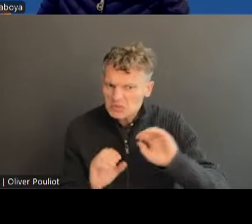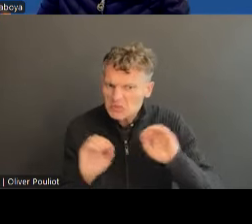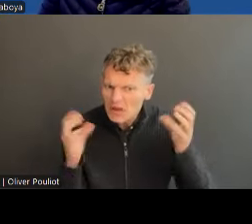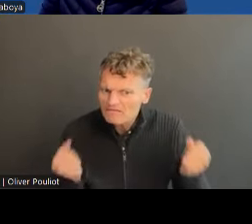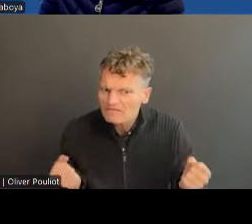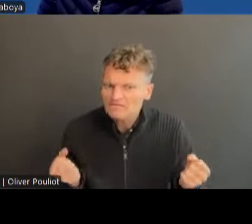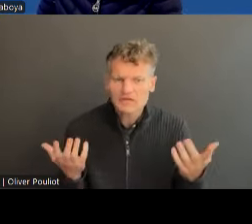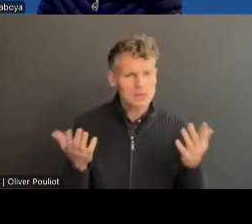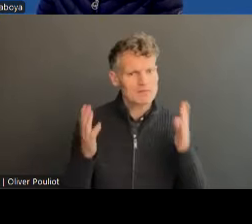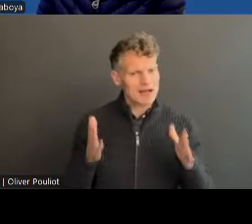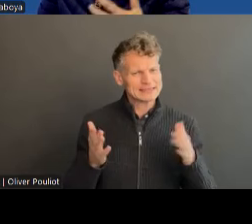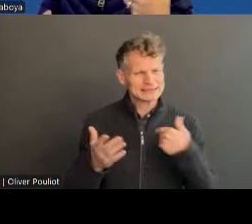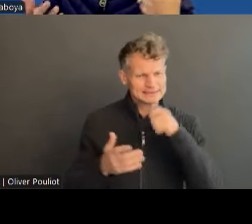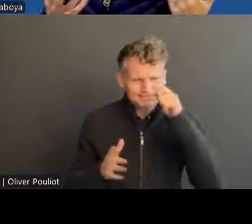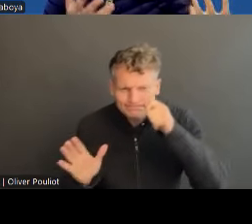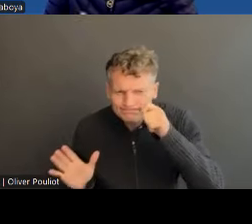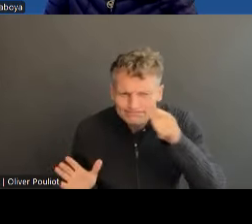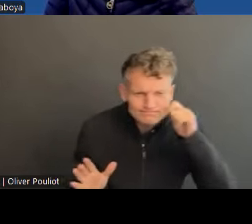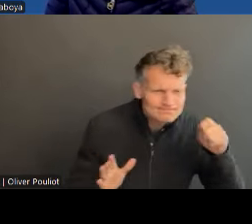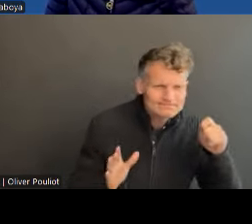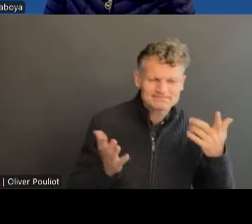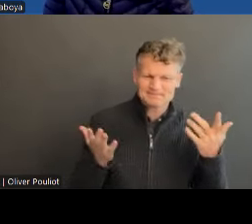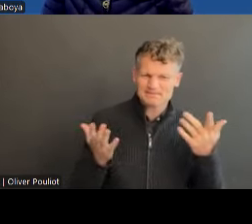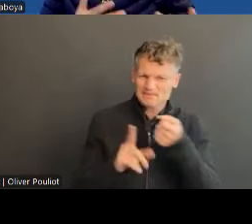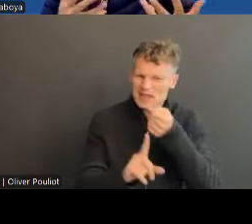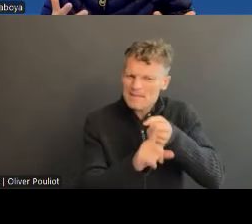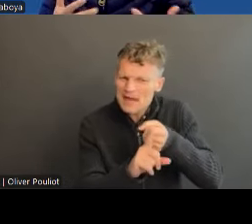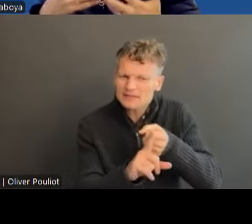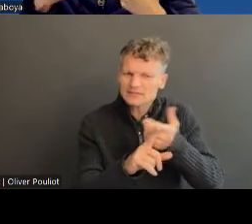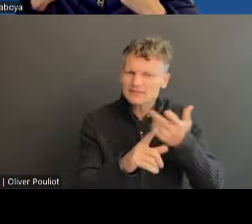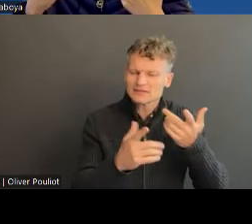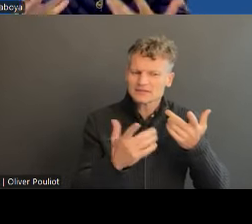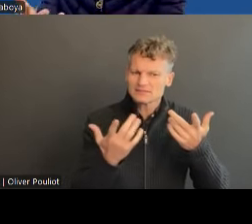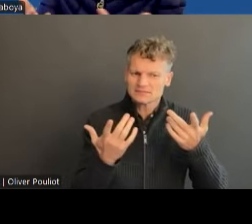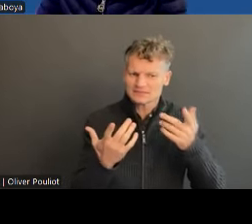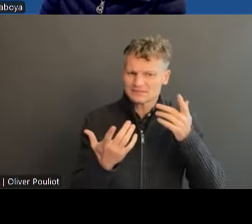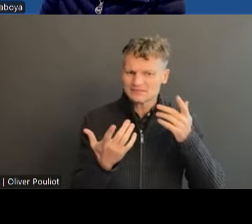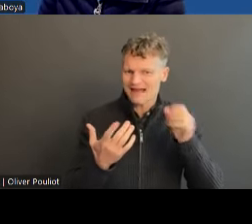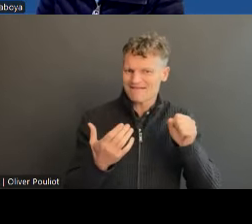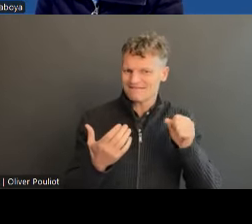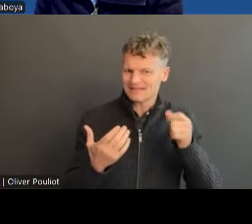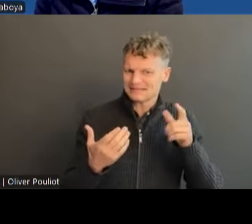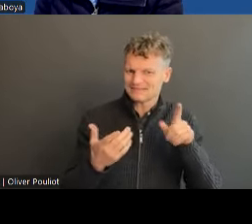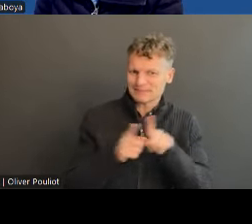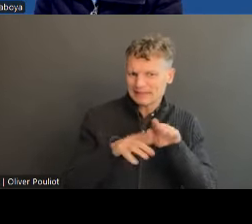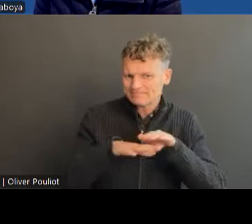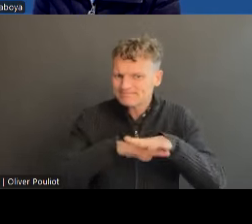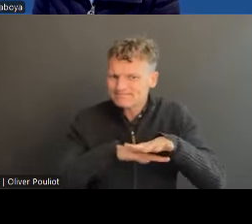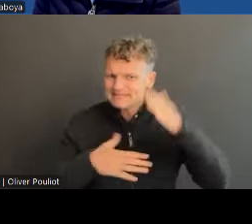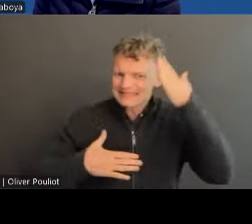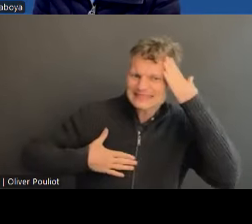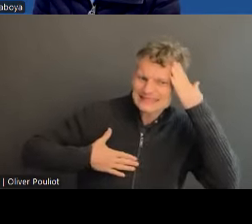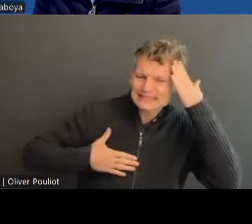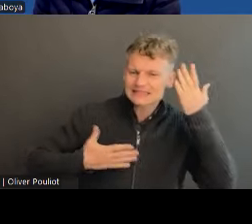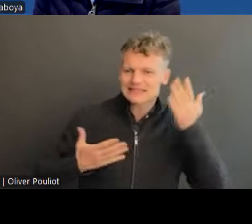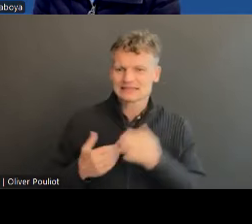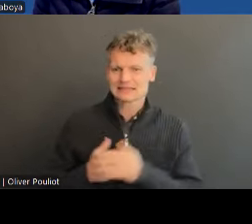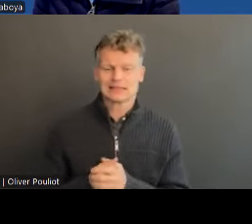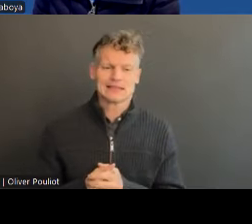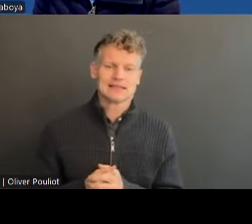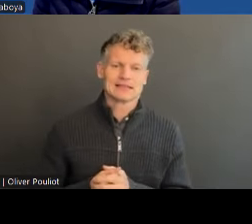of populations affected by X disease or having this kind of risk